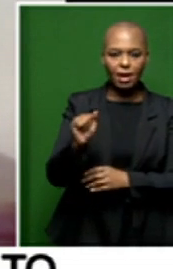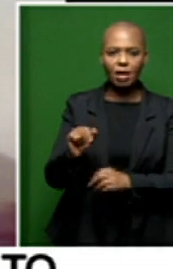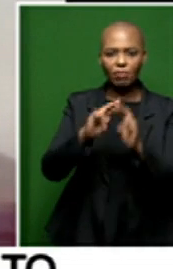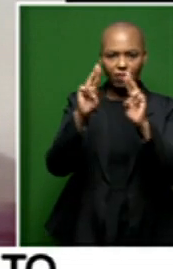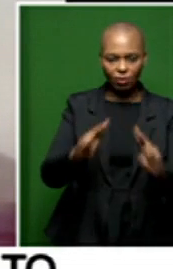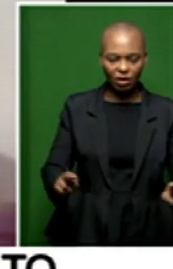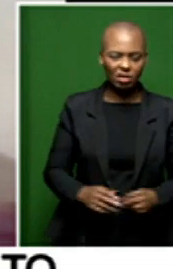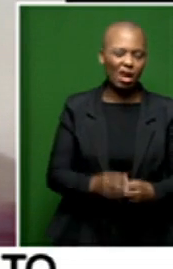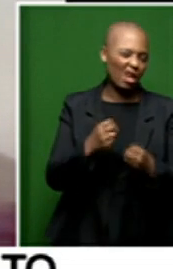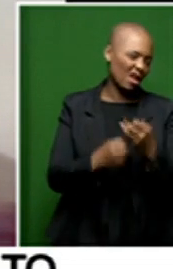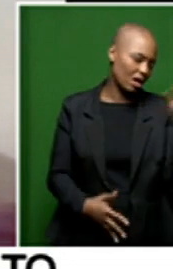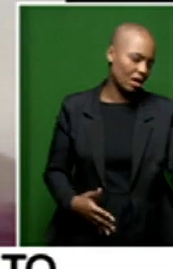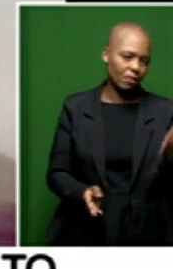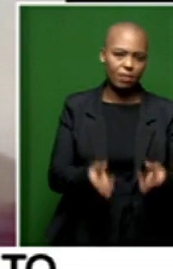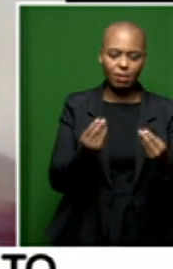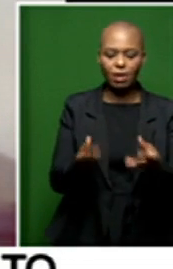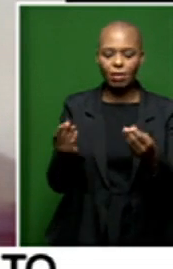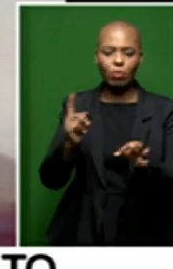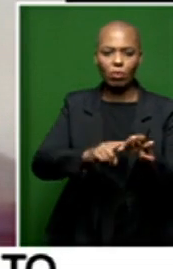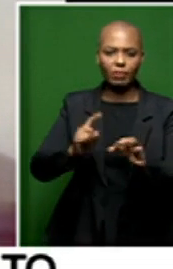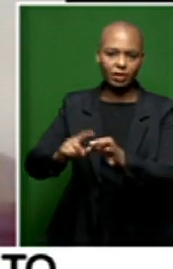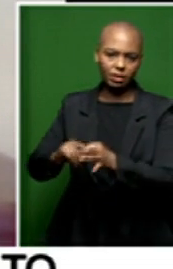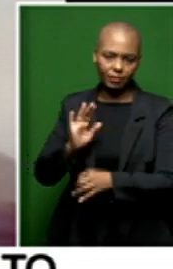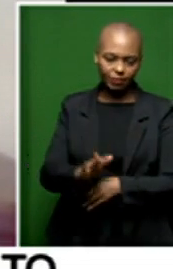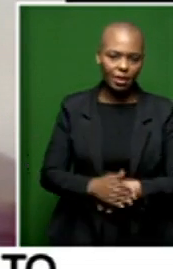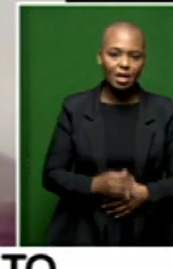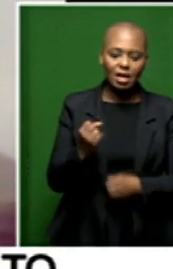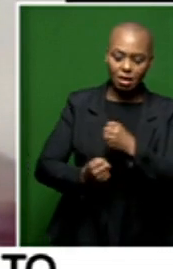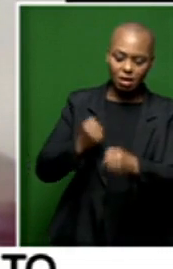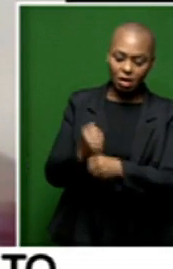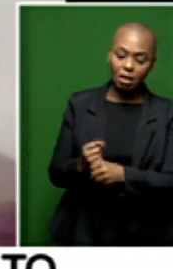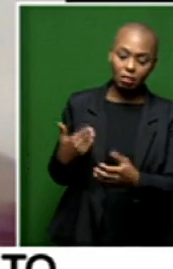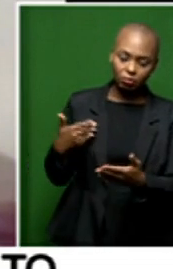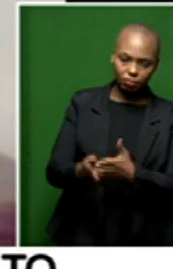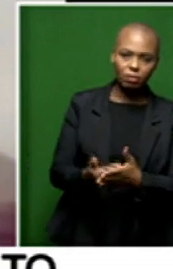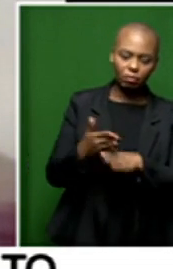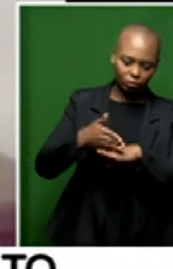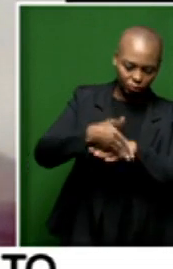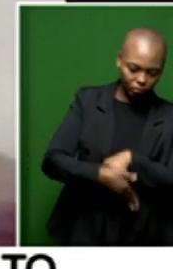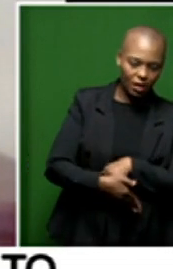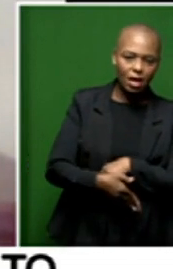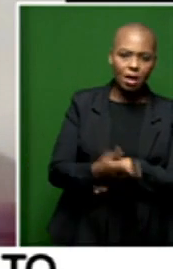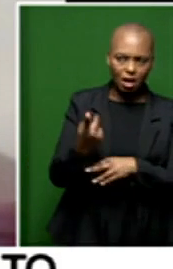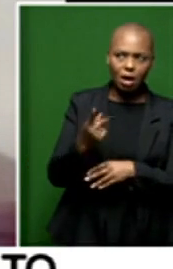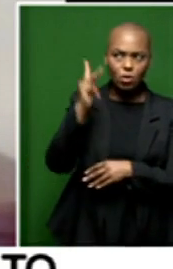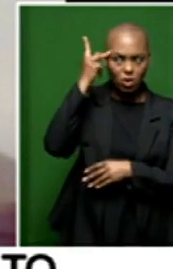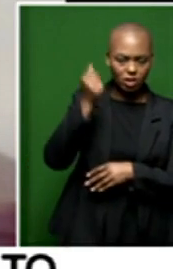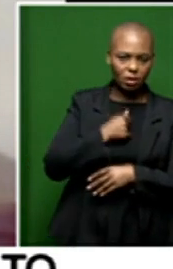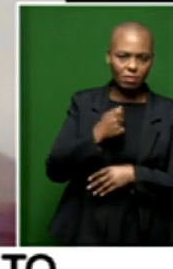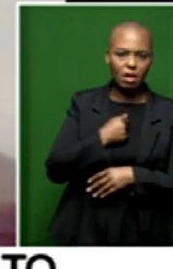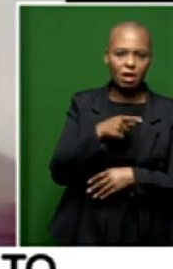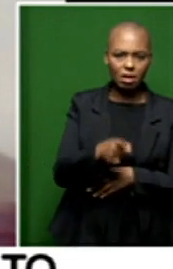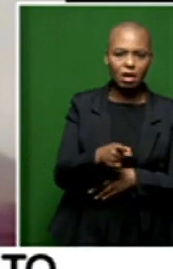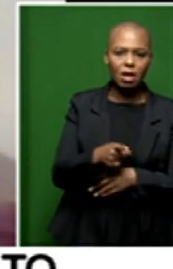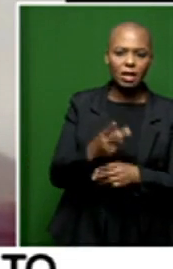so on and so forth. So over the years, I've basically grown my combat knowledge. But as I said,